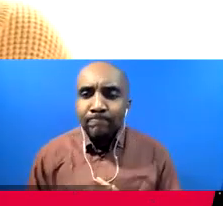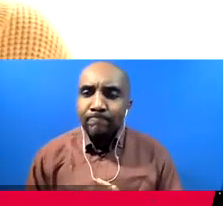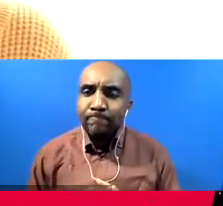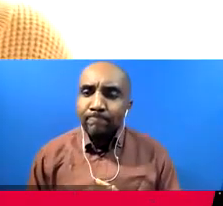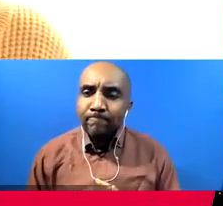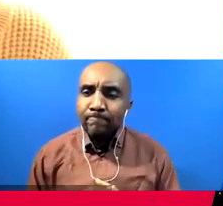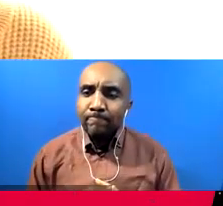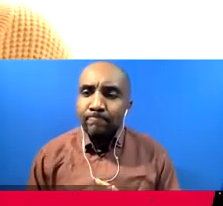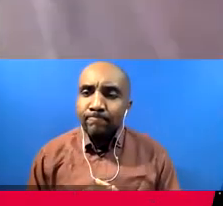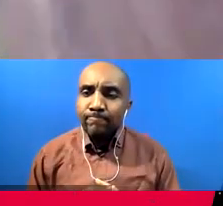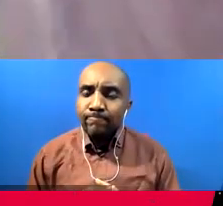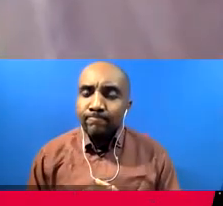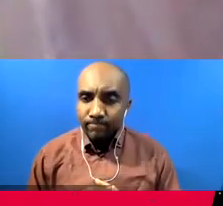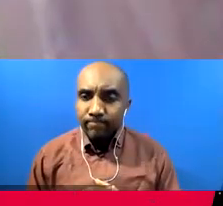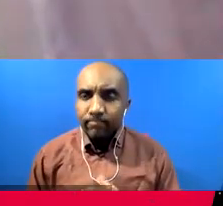For me,